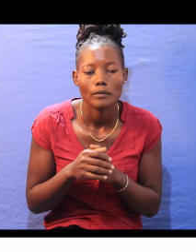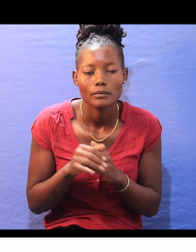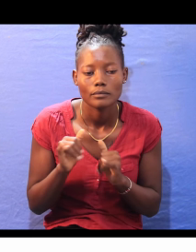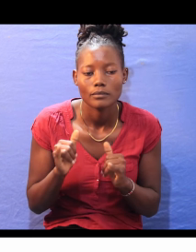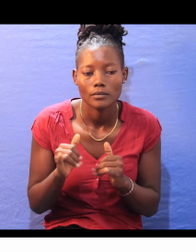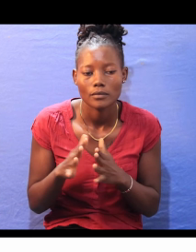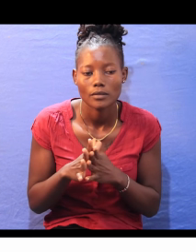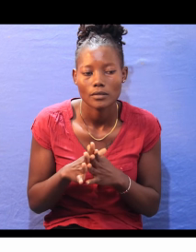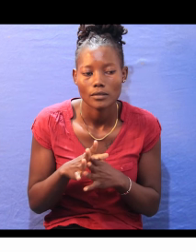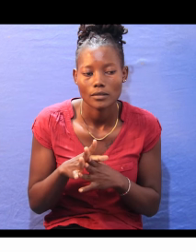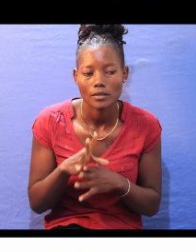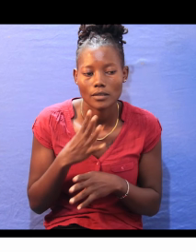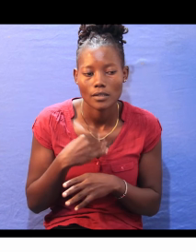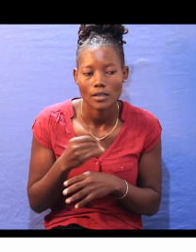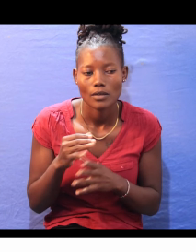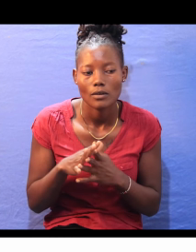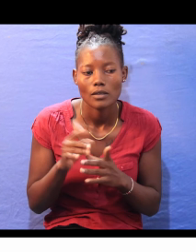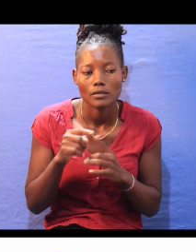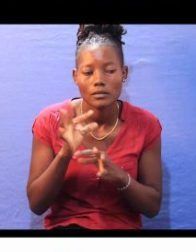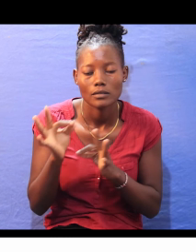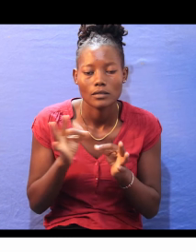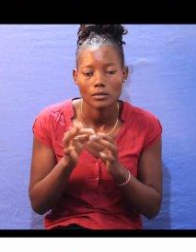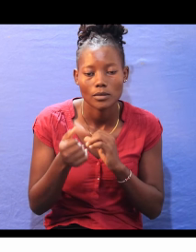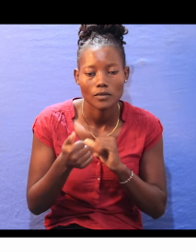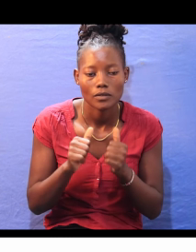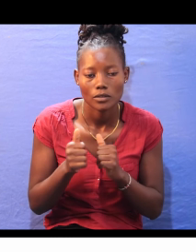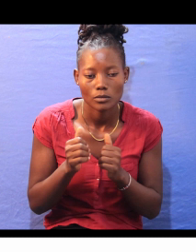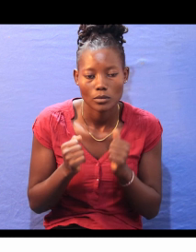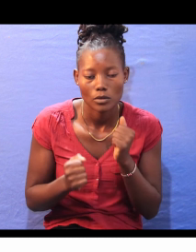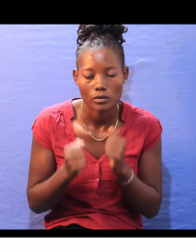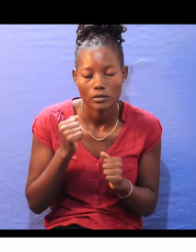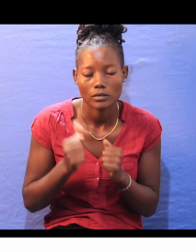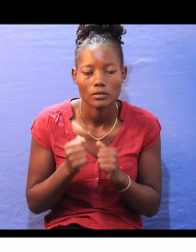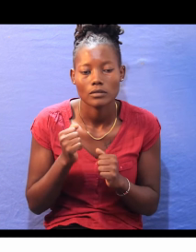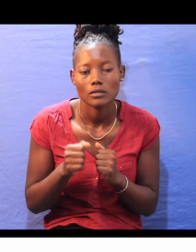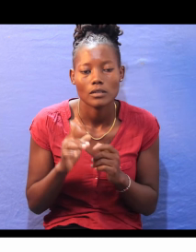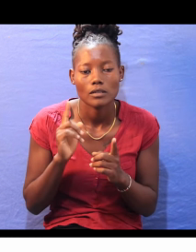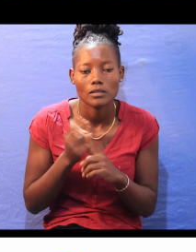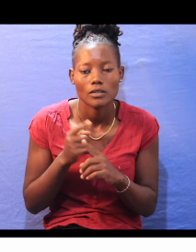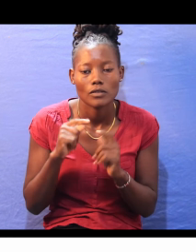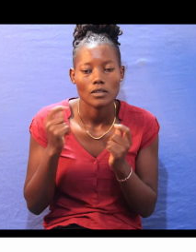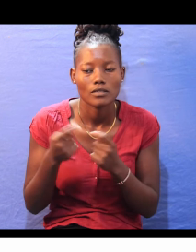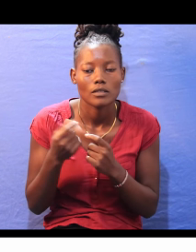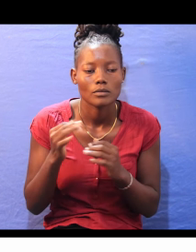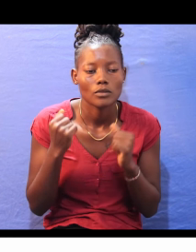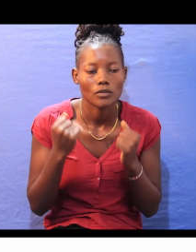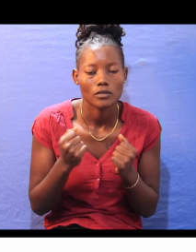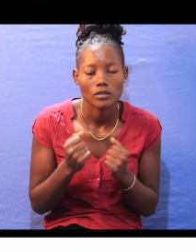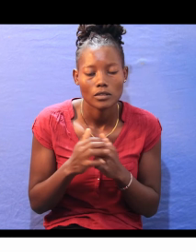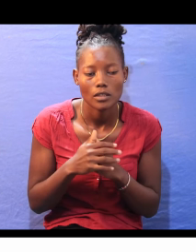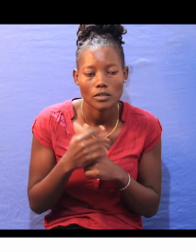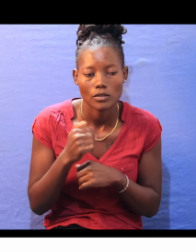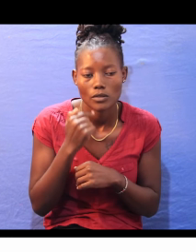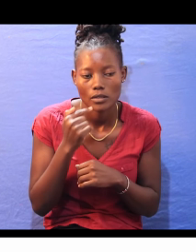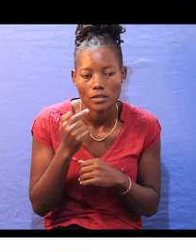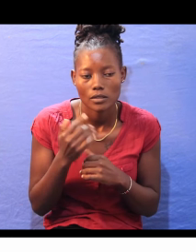and the needs of them for their particular sport. Sprinters need different types of strength along this curve than